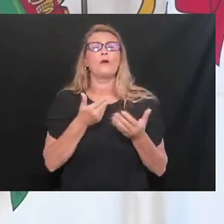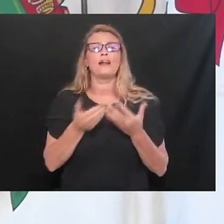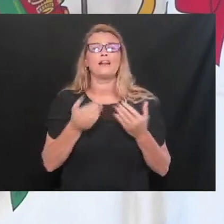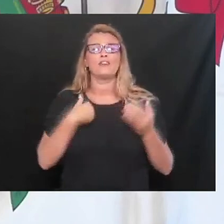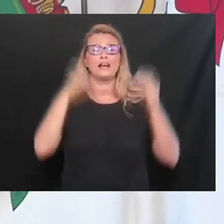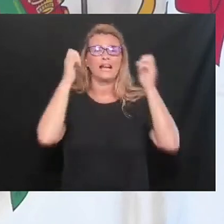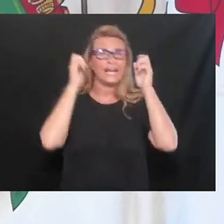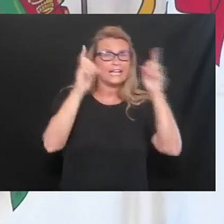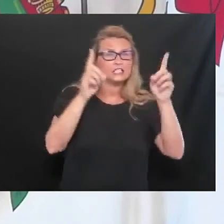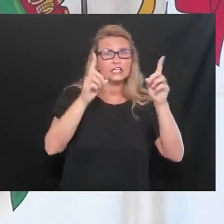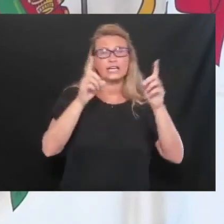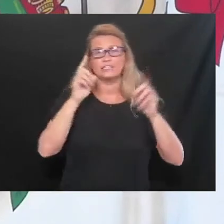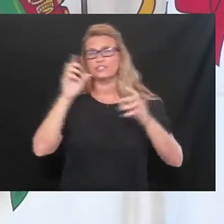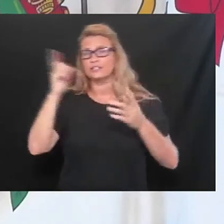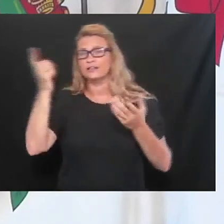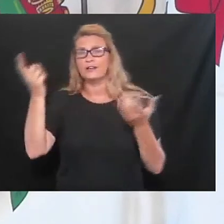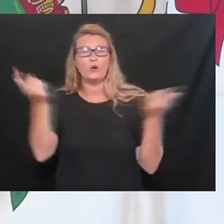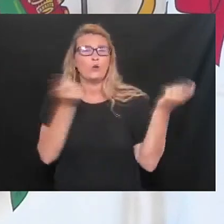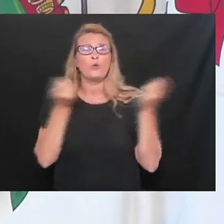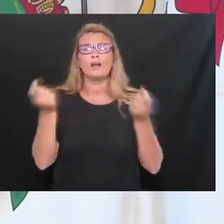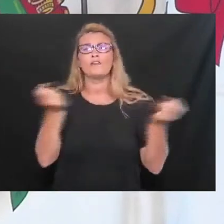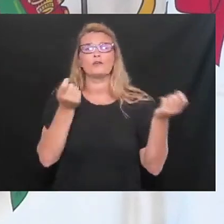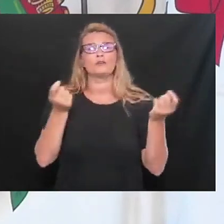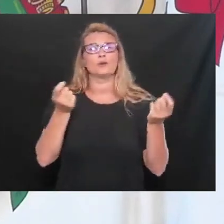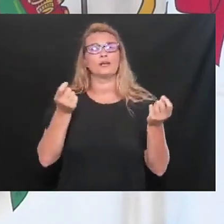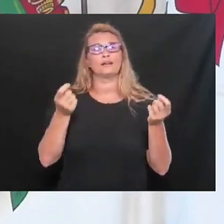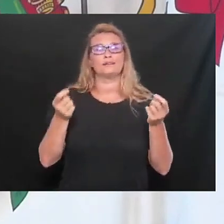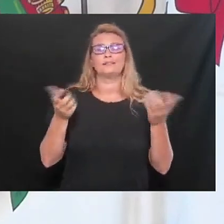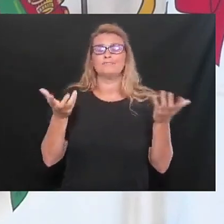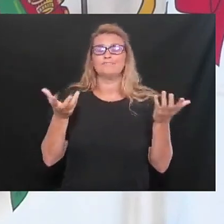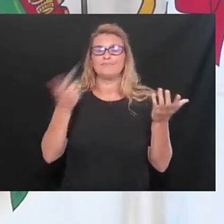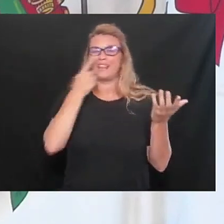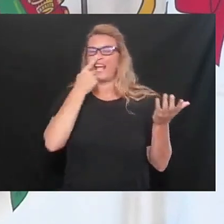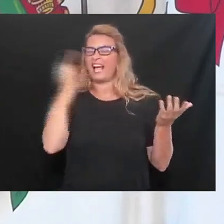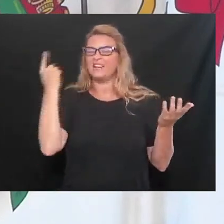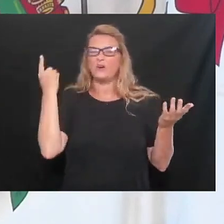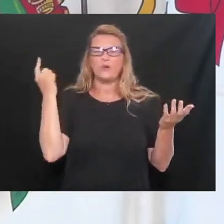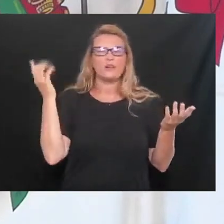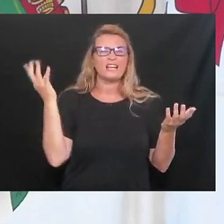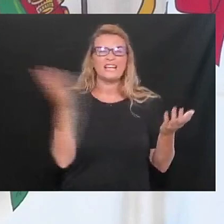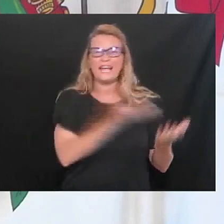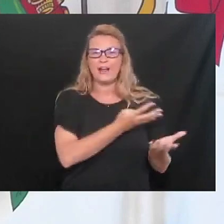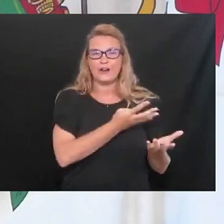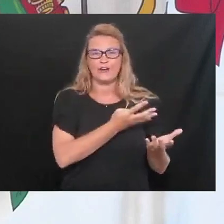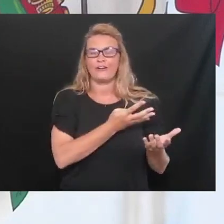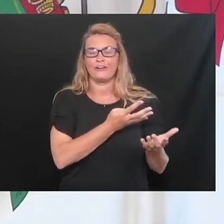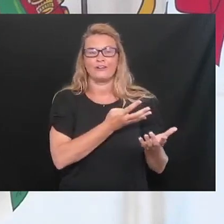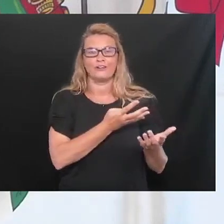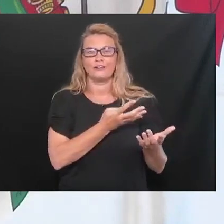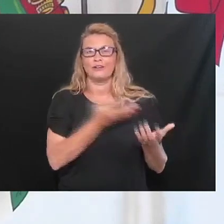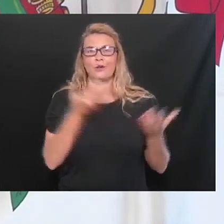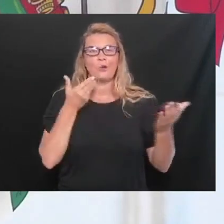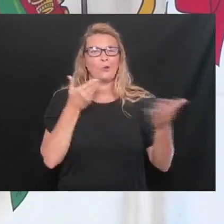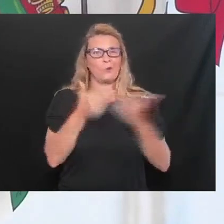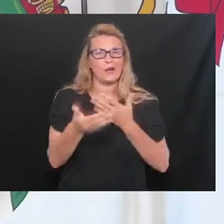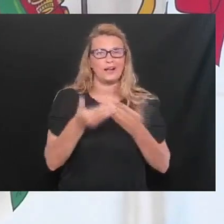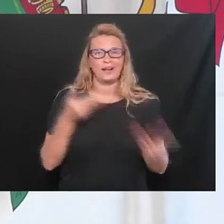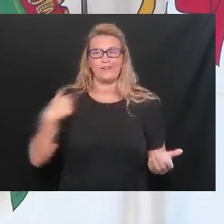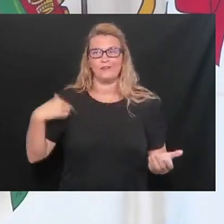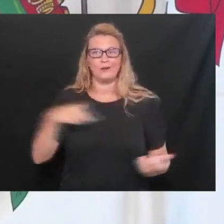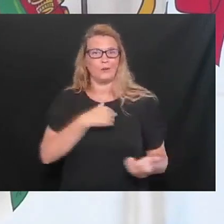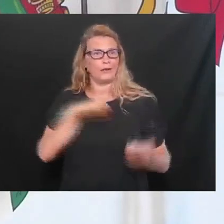education that all the people are doing out there, the word of mouth, I don't care what it is. Whatever we can